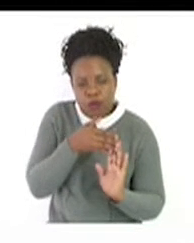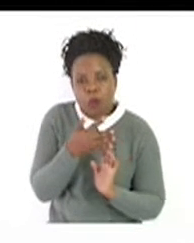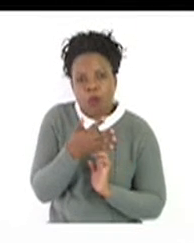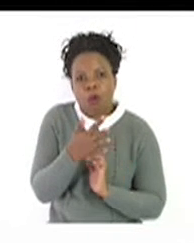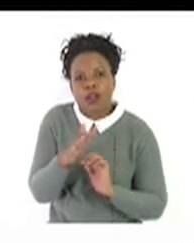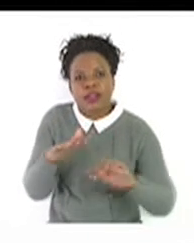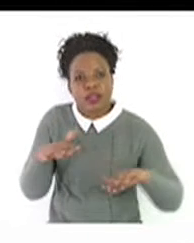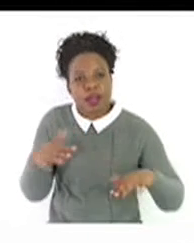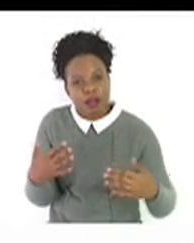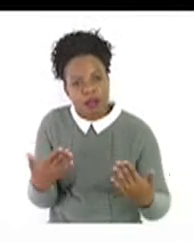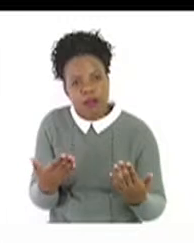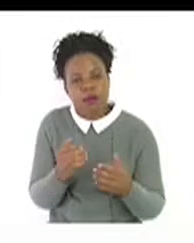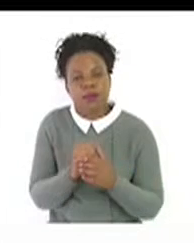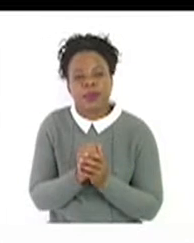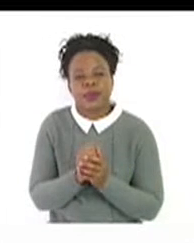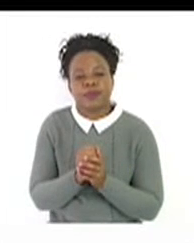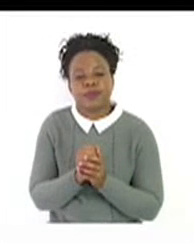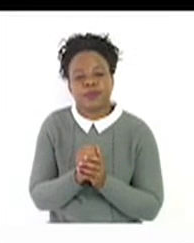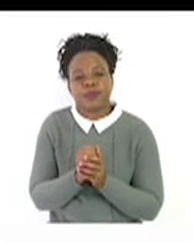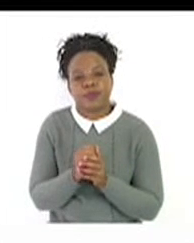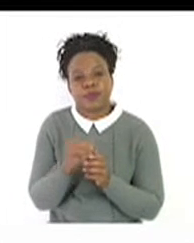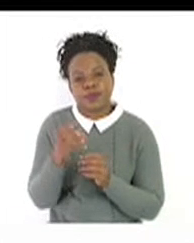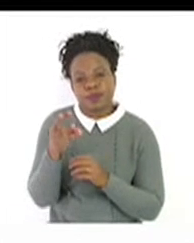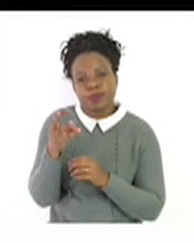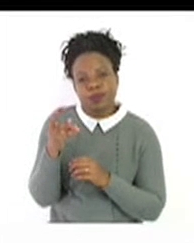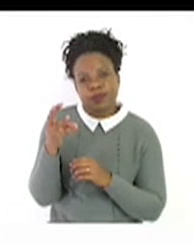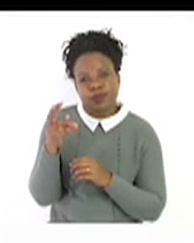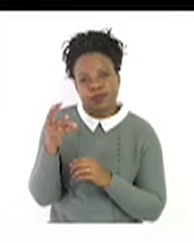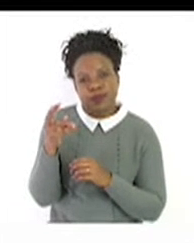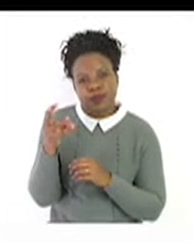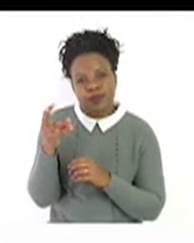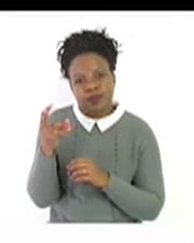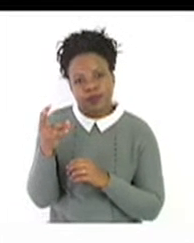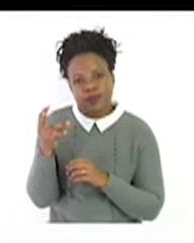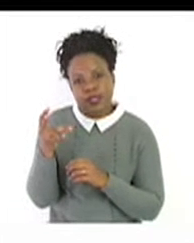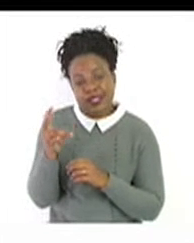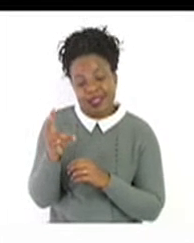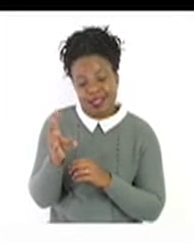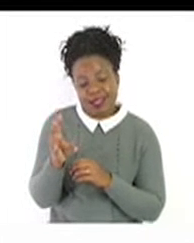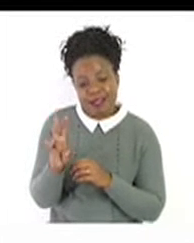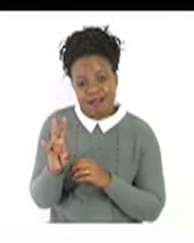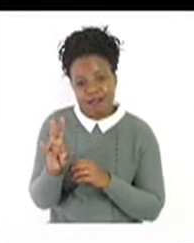What are the names of the 2 brothers who found better food for them?